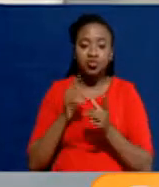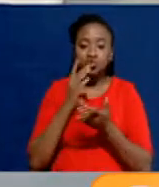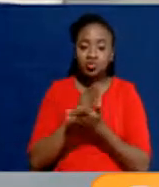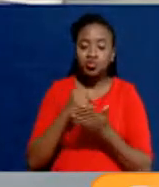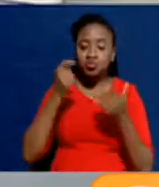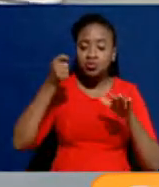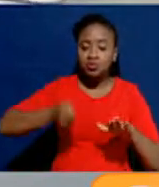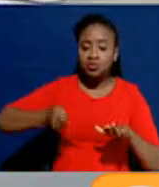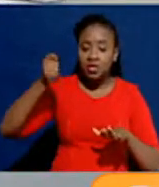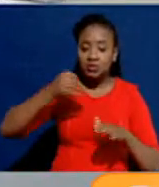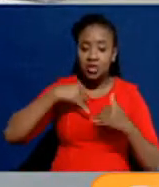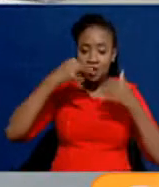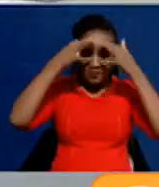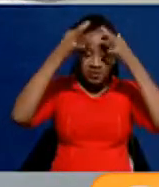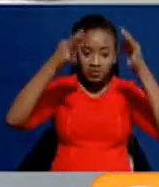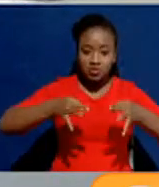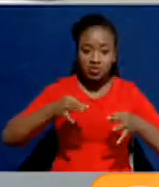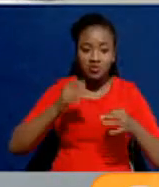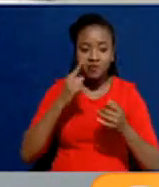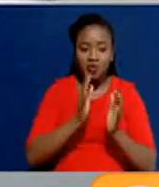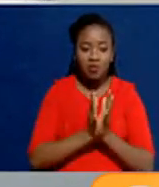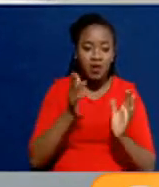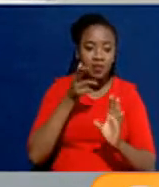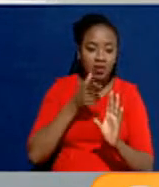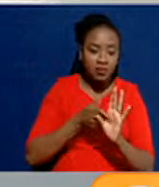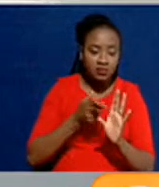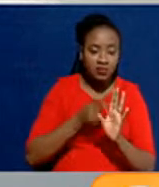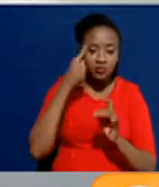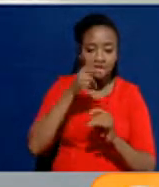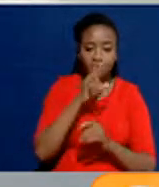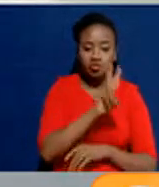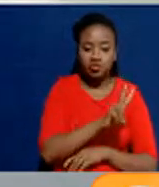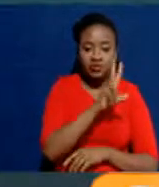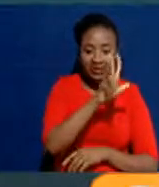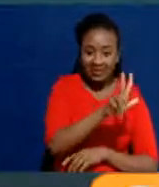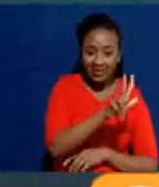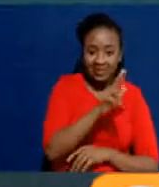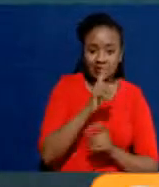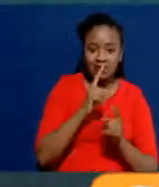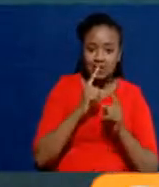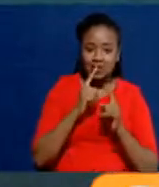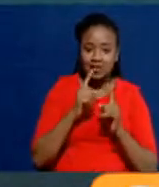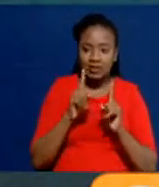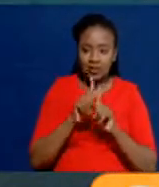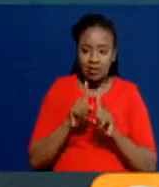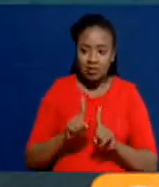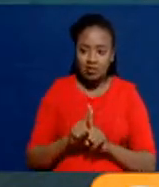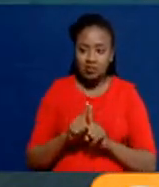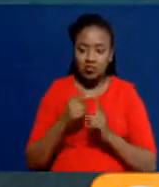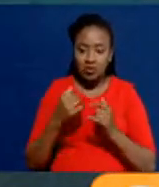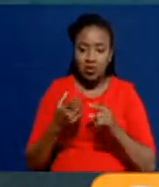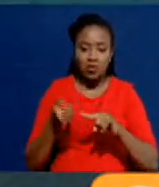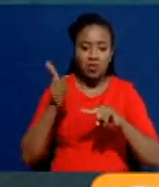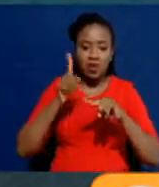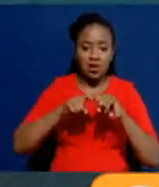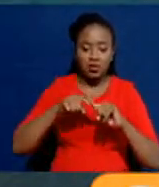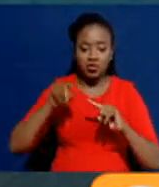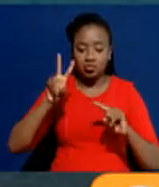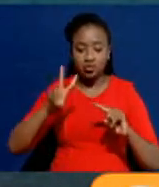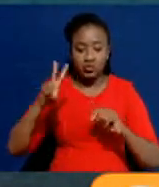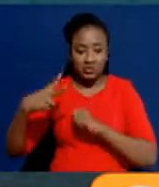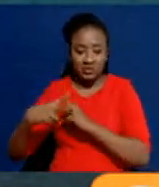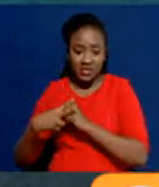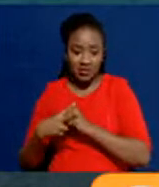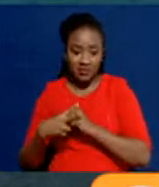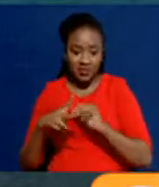decision in terms of public participation for the 23, yeah, versus for the additional 27. But because